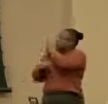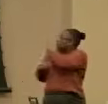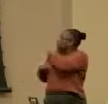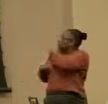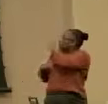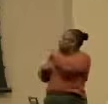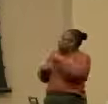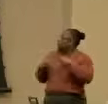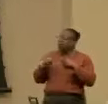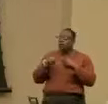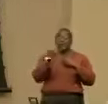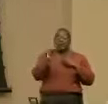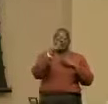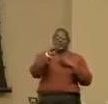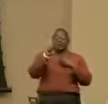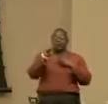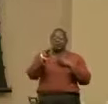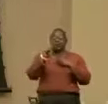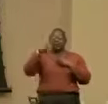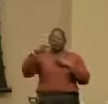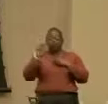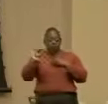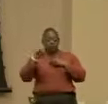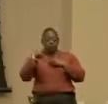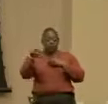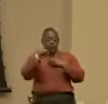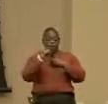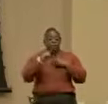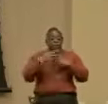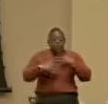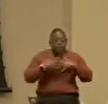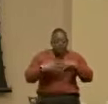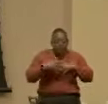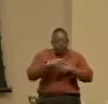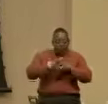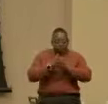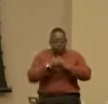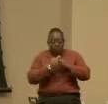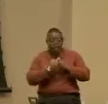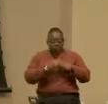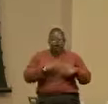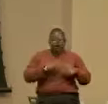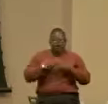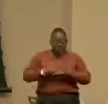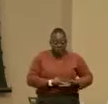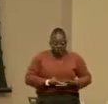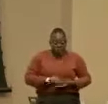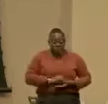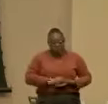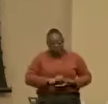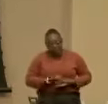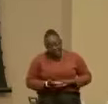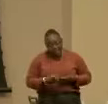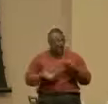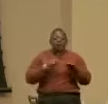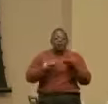syndrome, which again is certain blood work that can make you predisposed to blood clotting, miscarriages, or preeclampsia. And you might just require